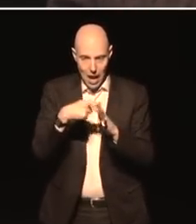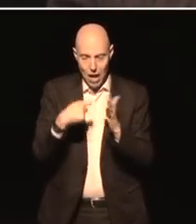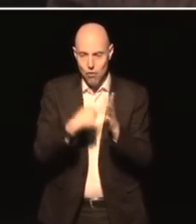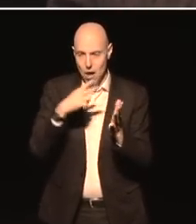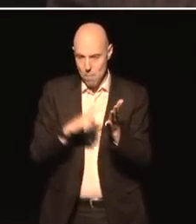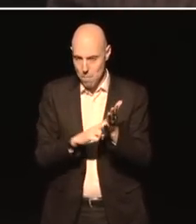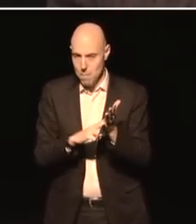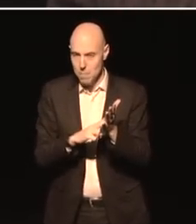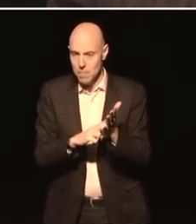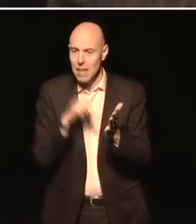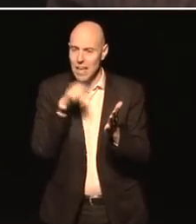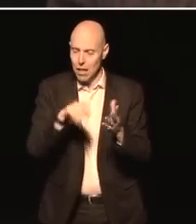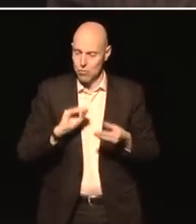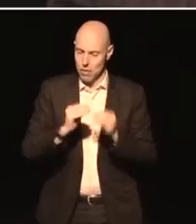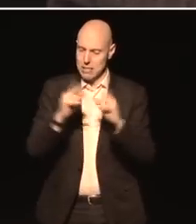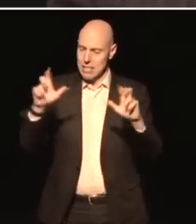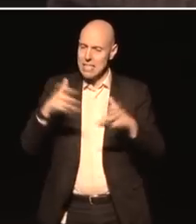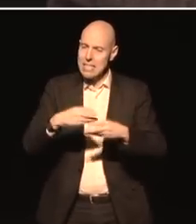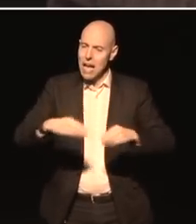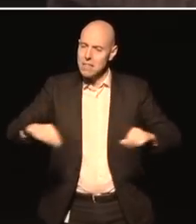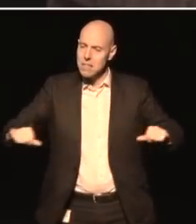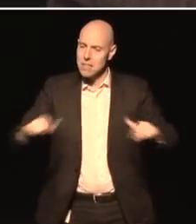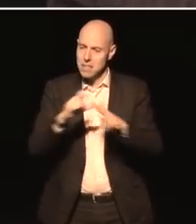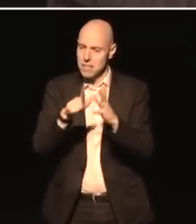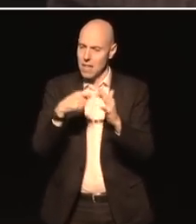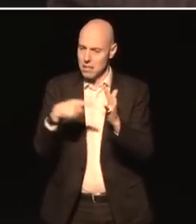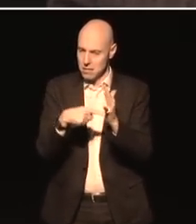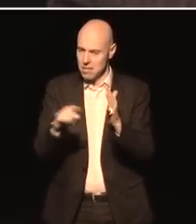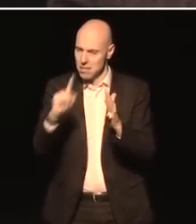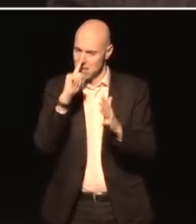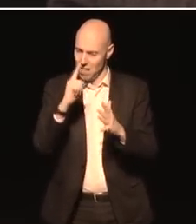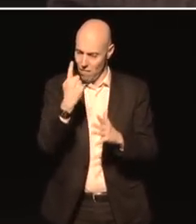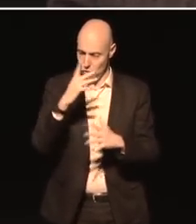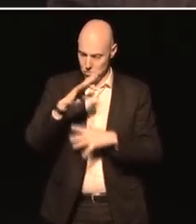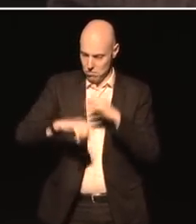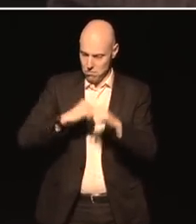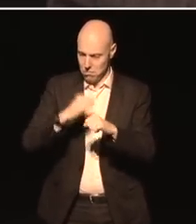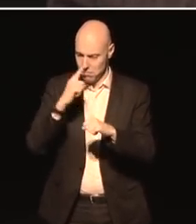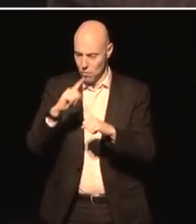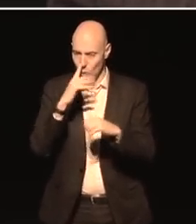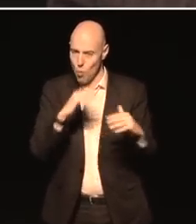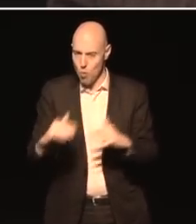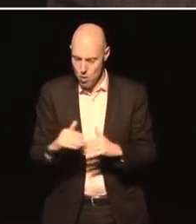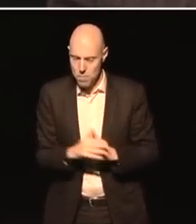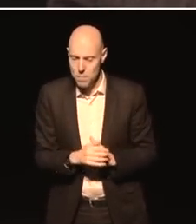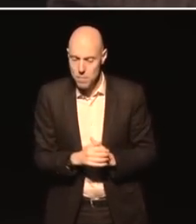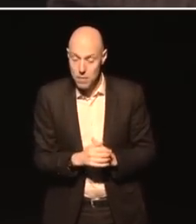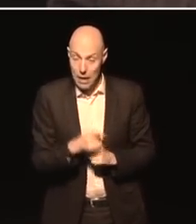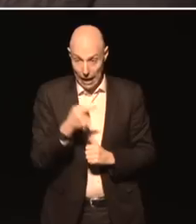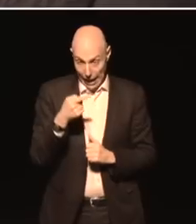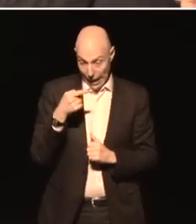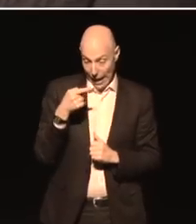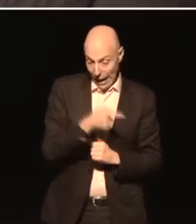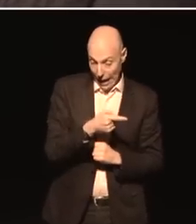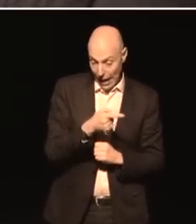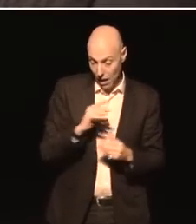Dust for us as part of the anniversary program of the First World War. And again, he will be